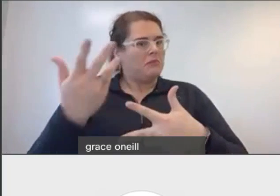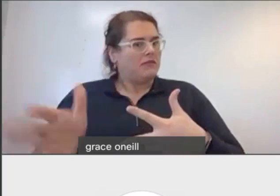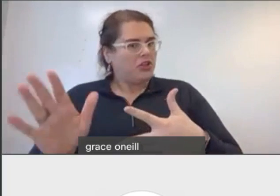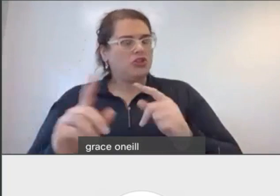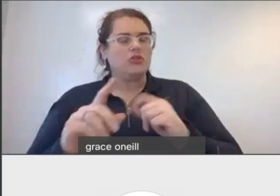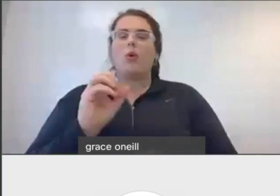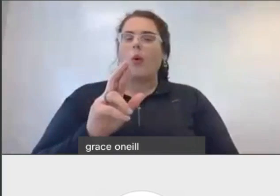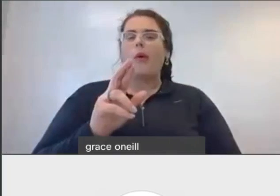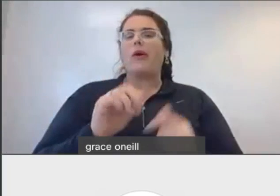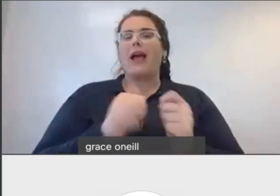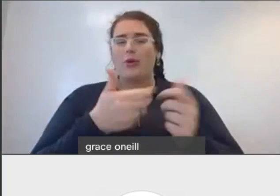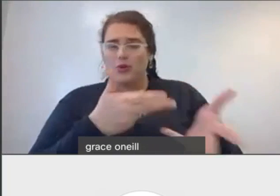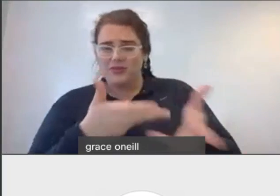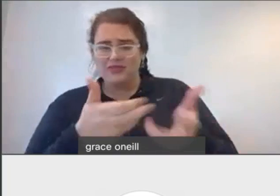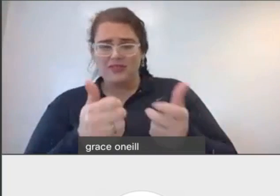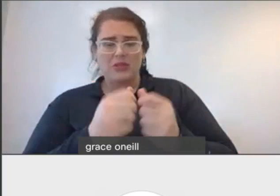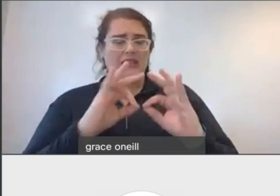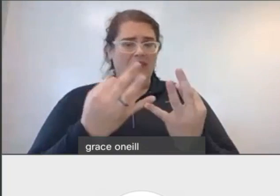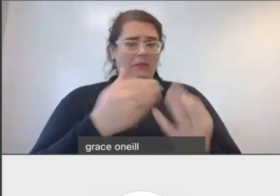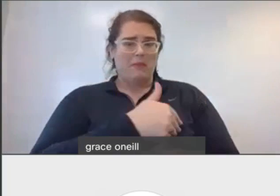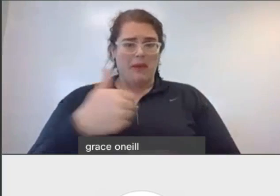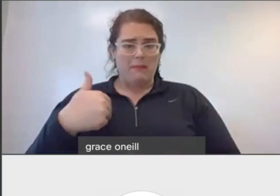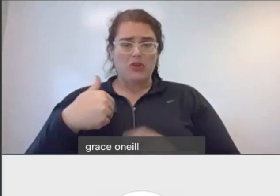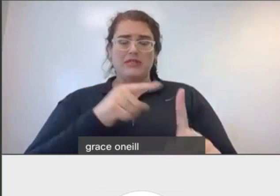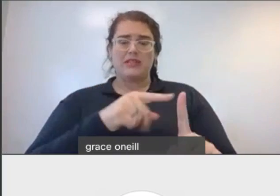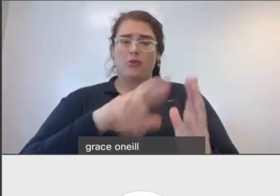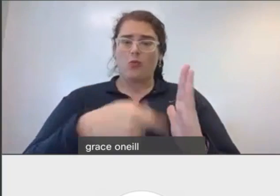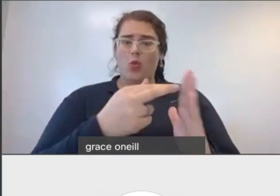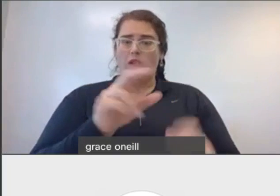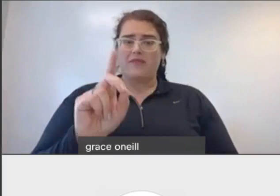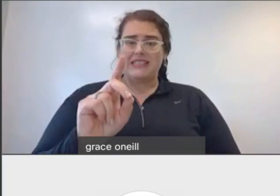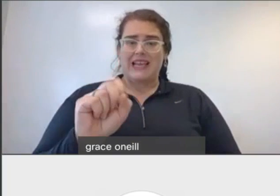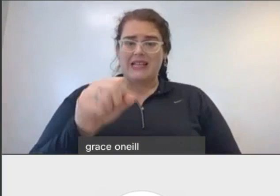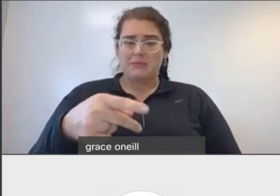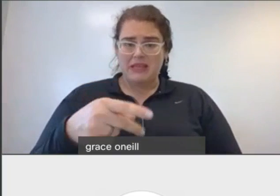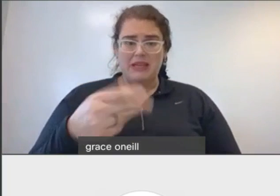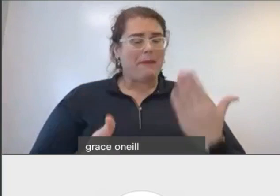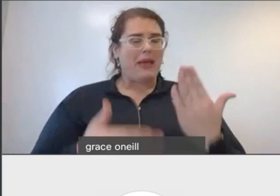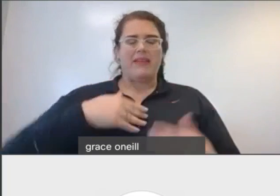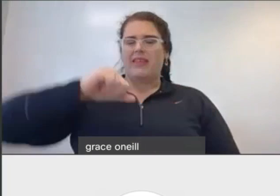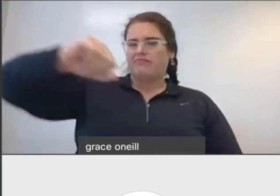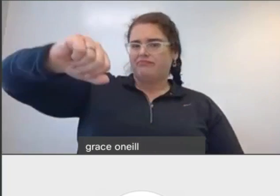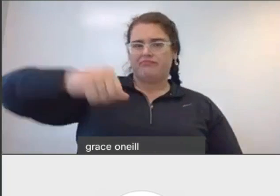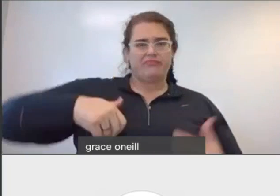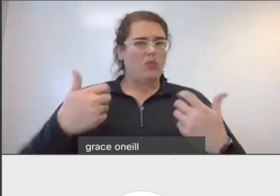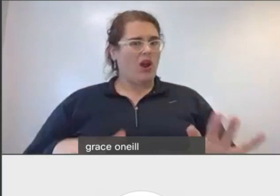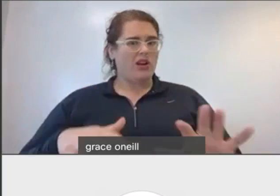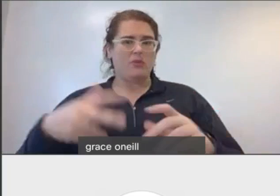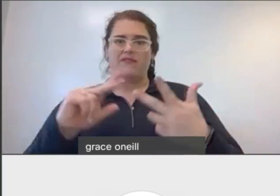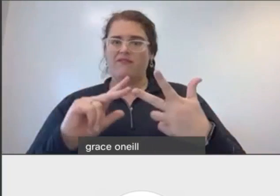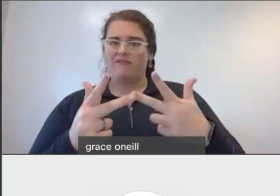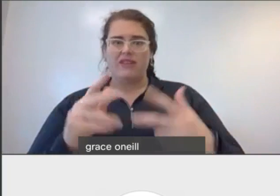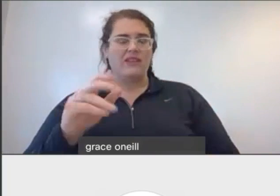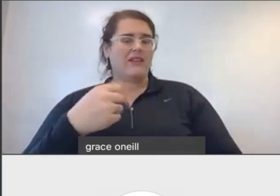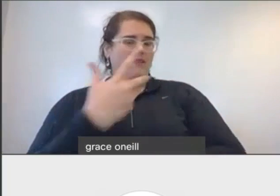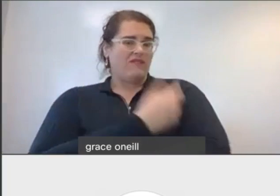family members who are serving as DSPs who don't wish to be vaccinated, if other providers have suggestions about